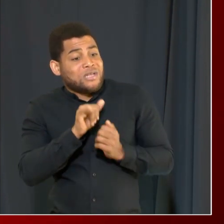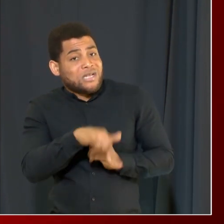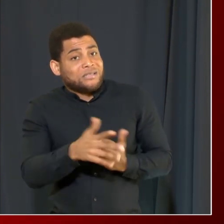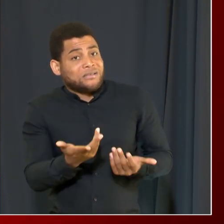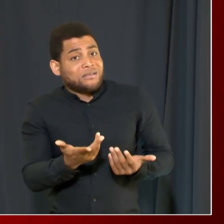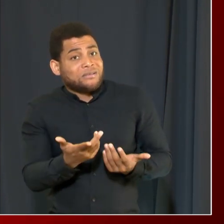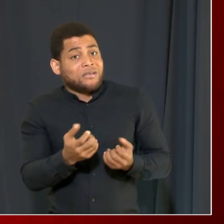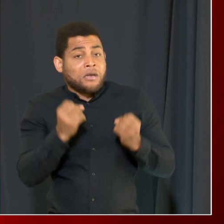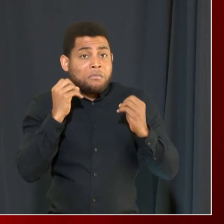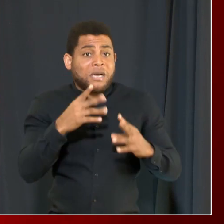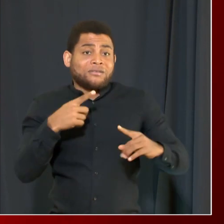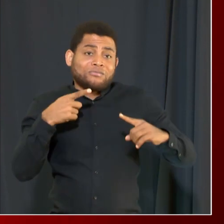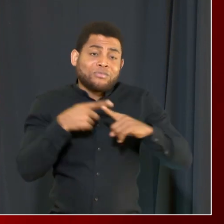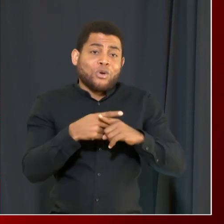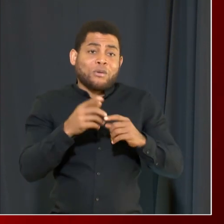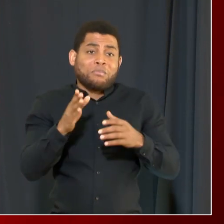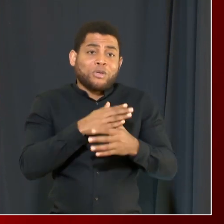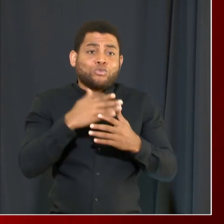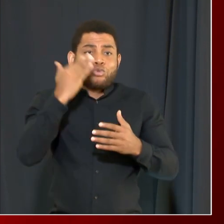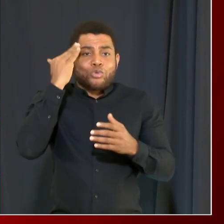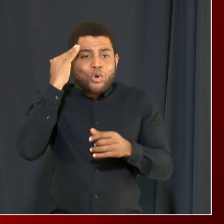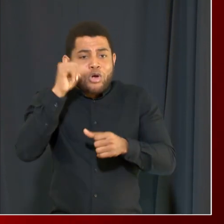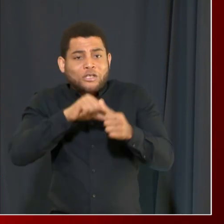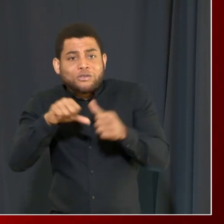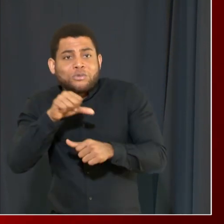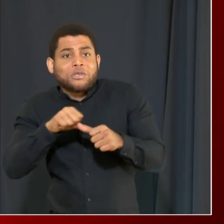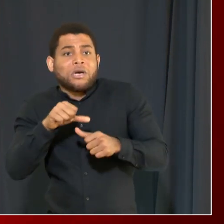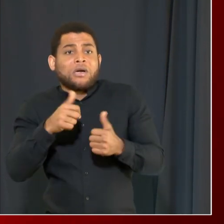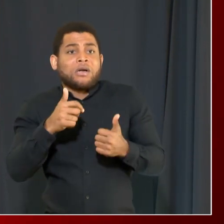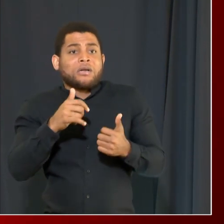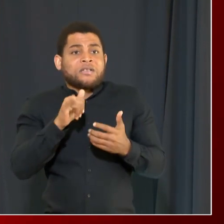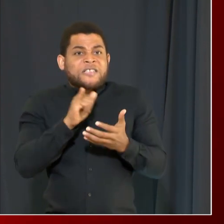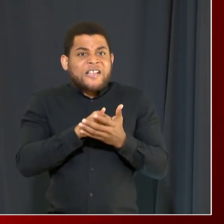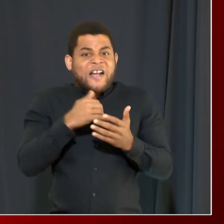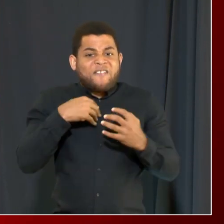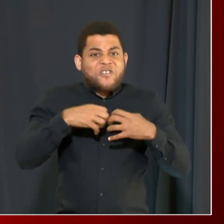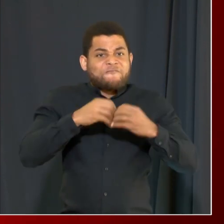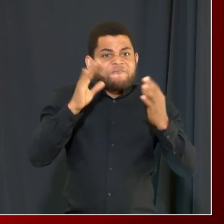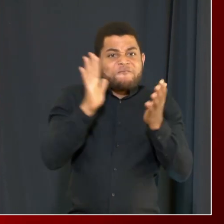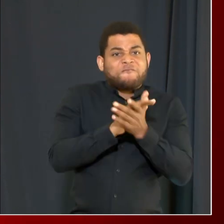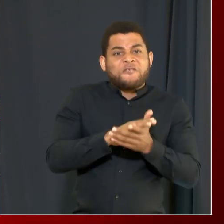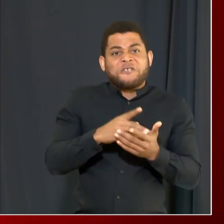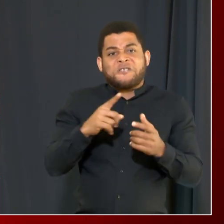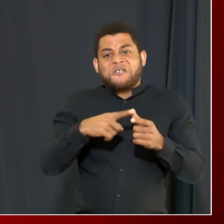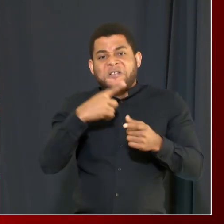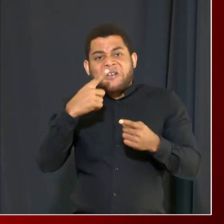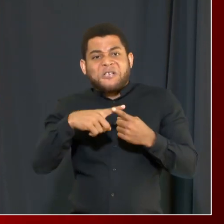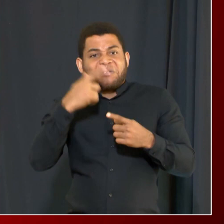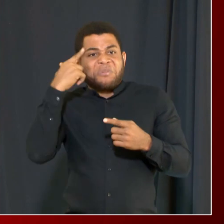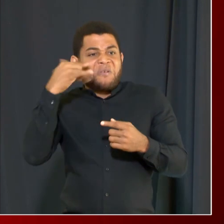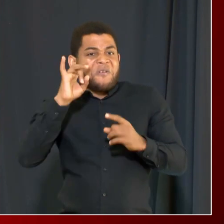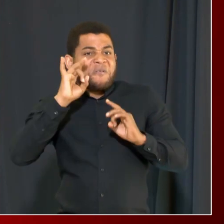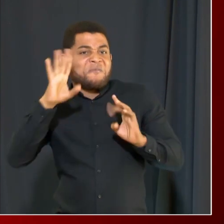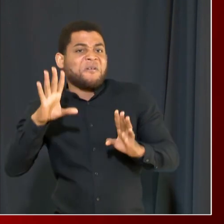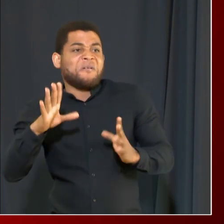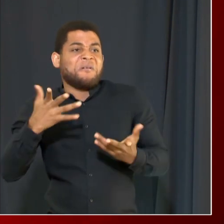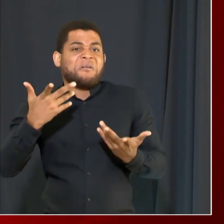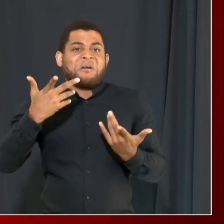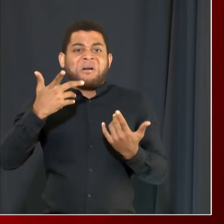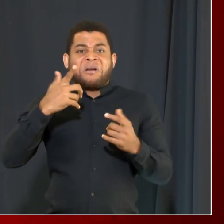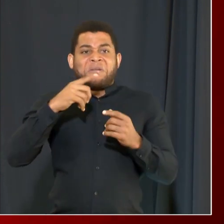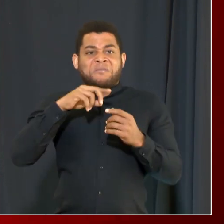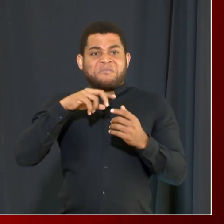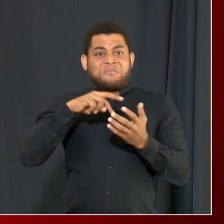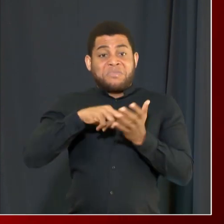known individuals that have a confrontation and escalates to gun violence because of the proliferation of weapons, and that's a problem that we've got to